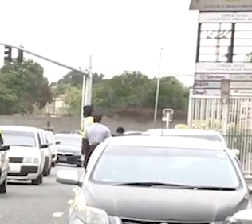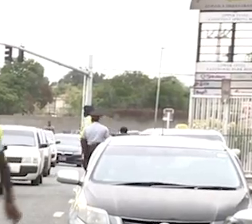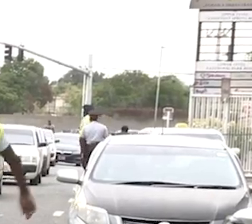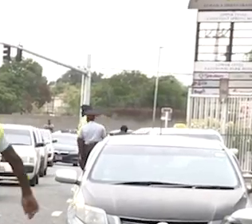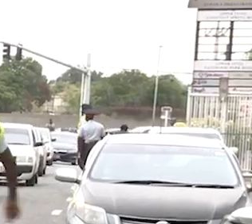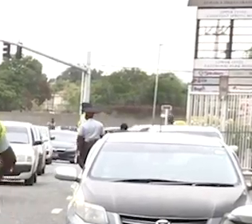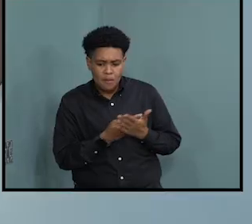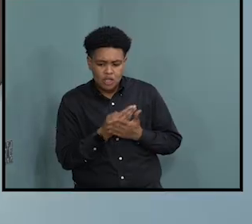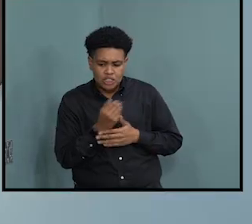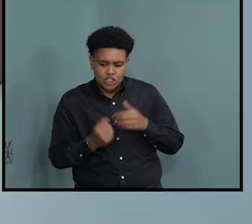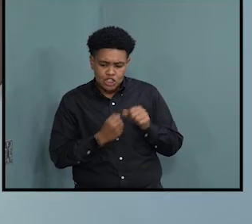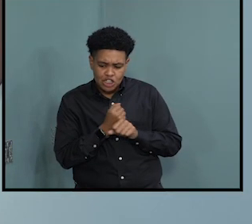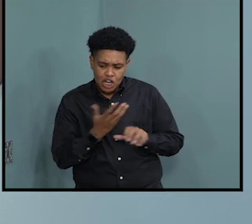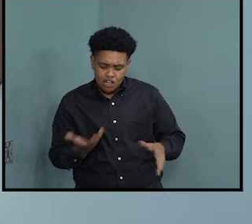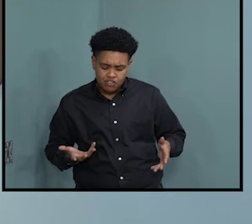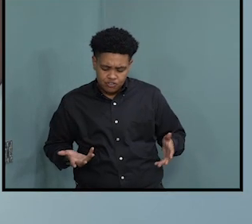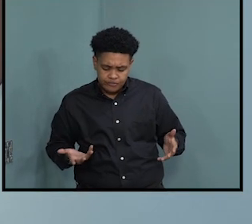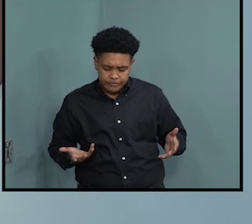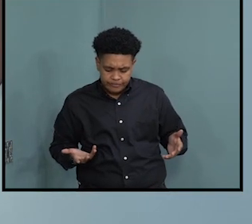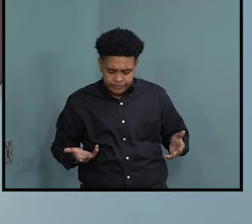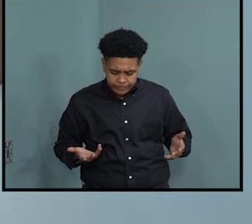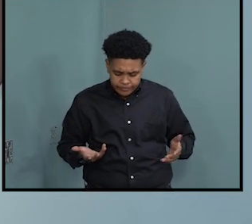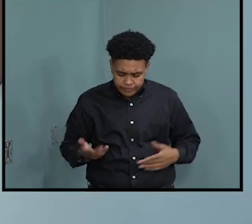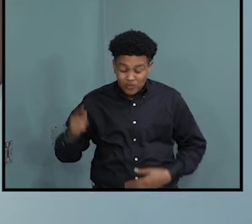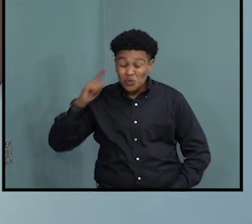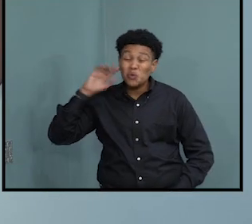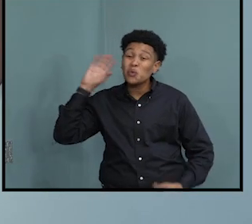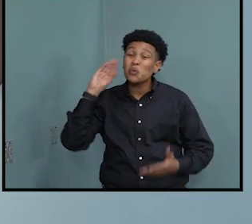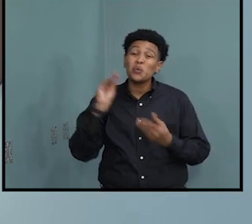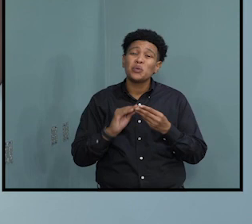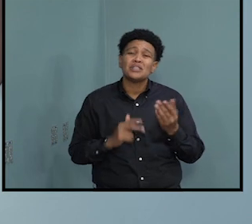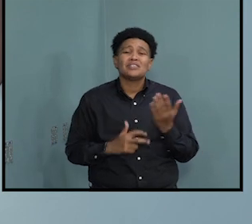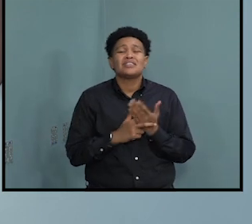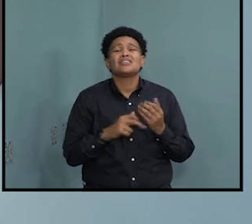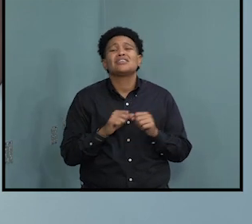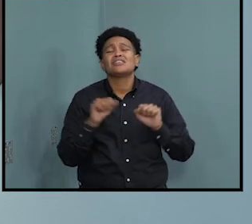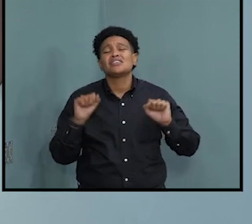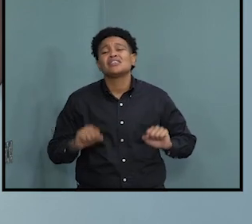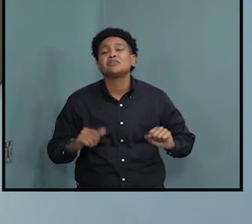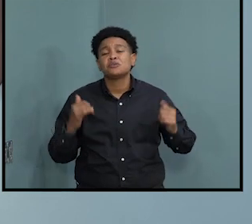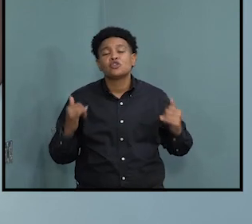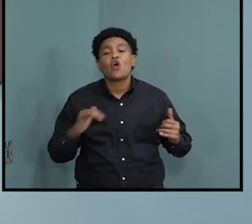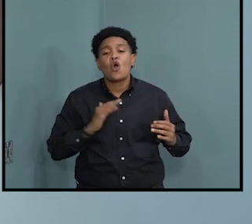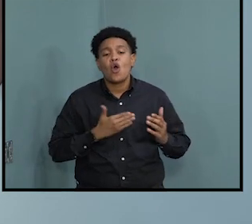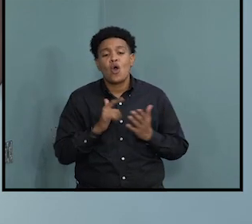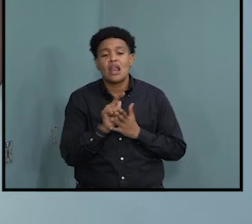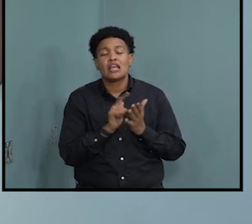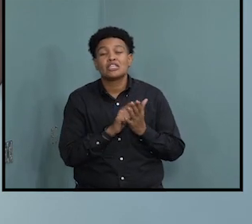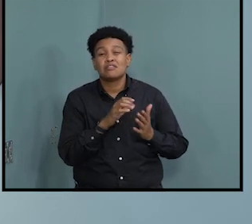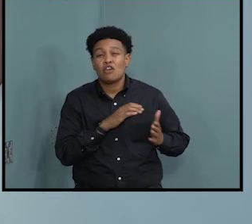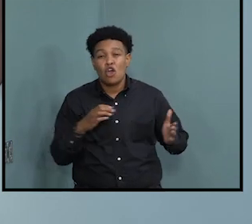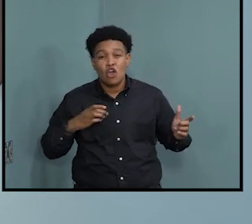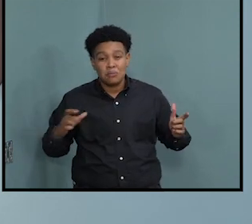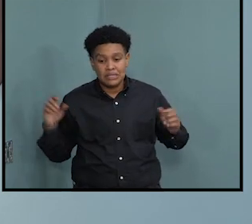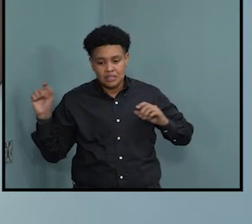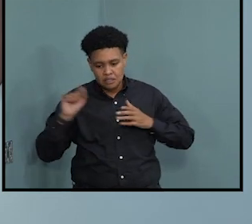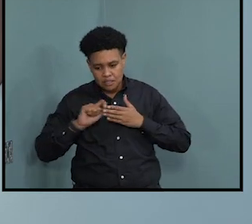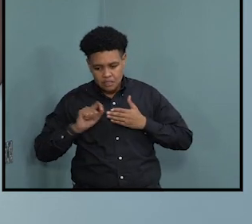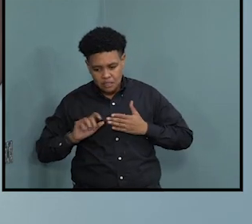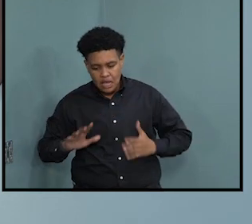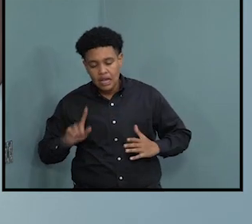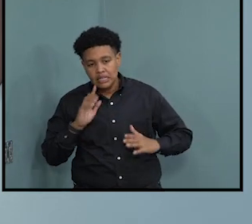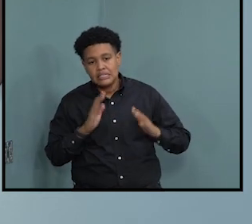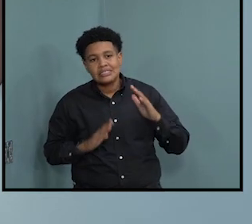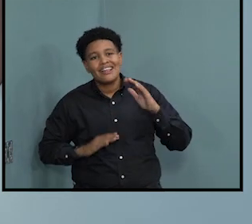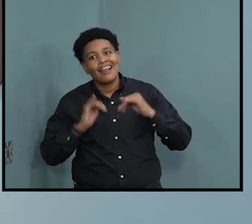up enforcement. The whole ticketing process is now at our legislative committee, which is the